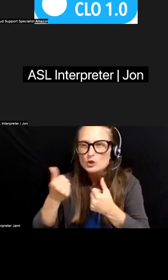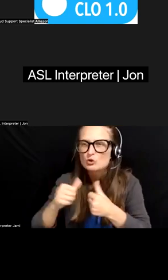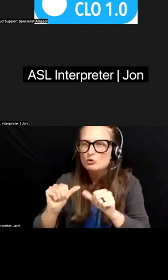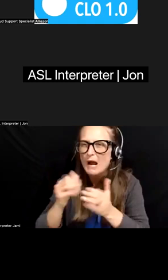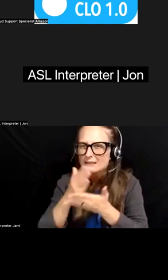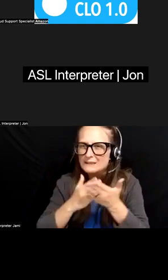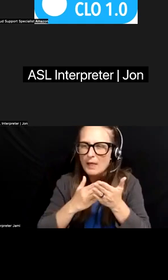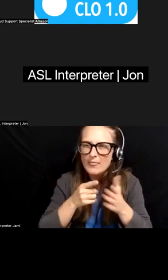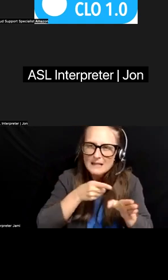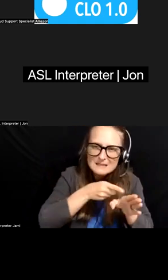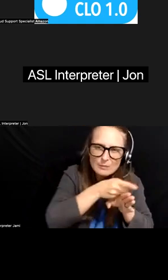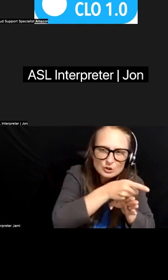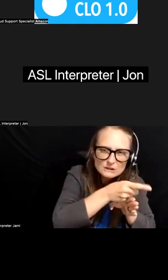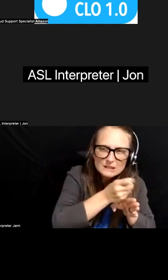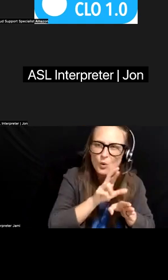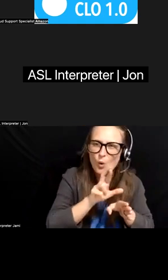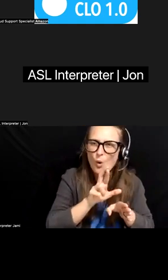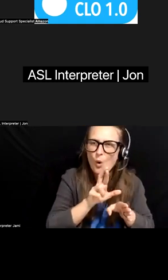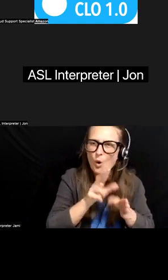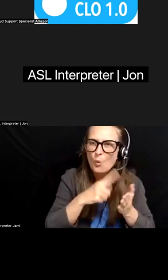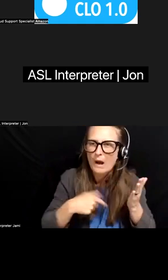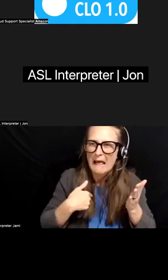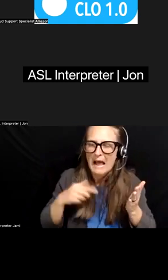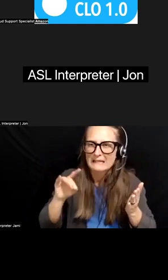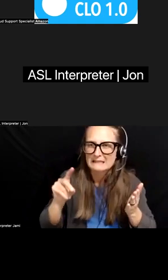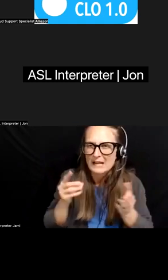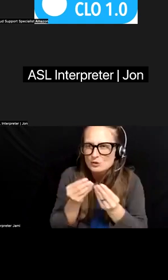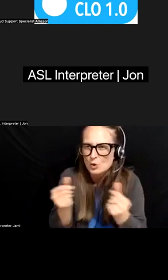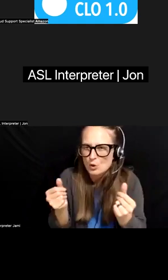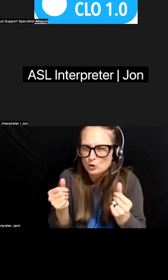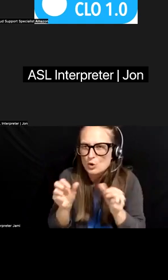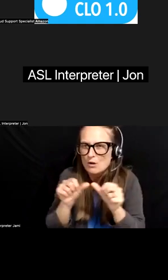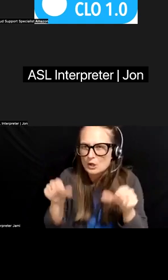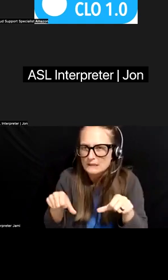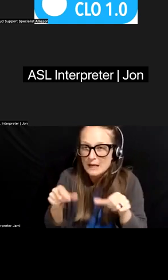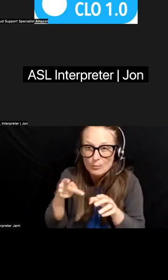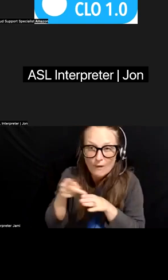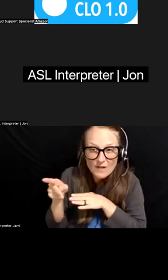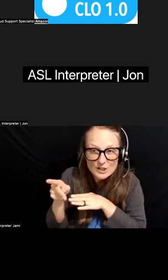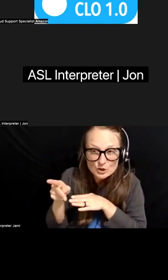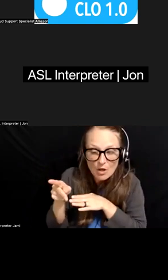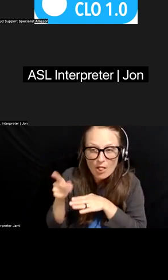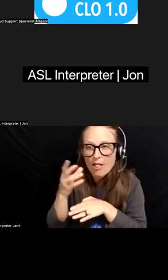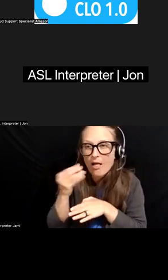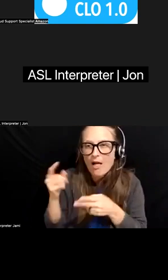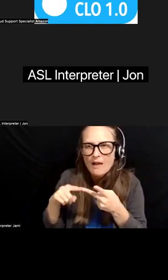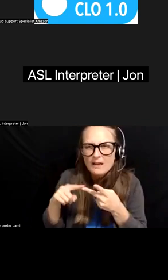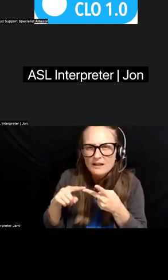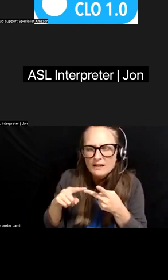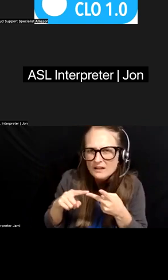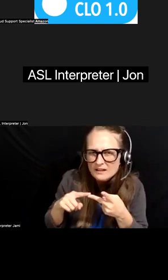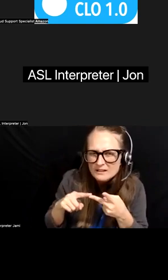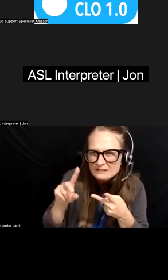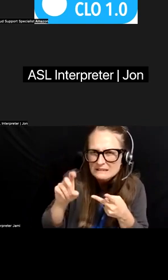specialties or the ones I did, for solutions architect professional and the DevOps